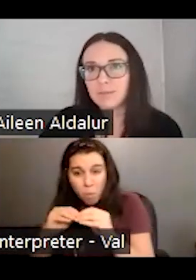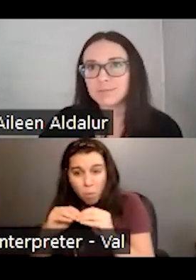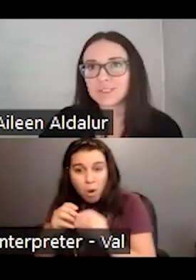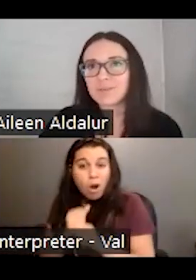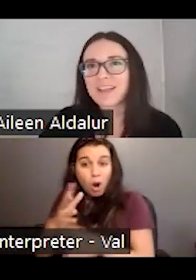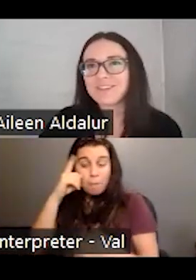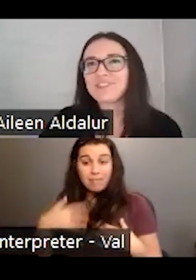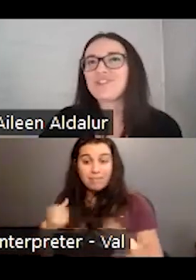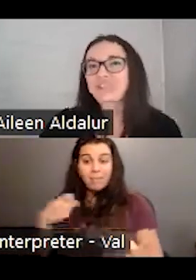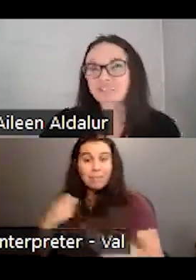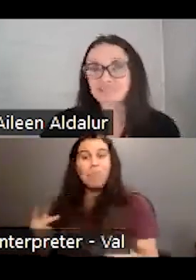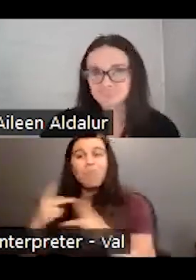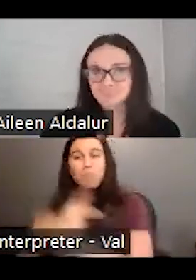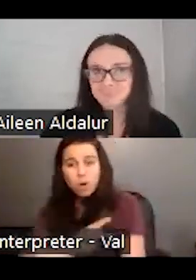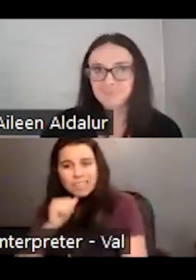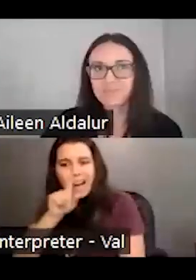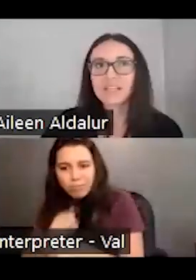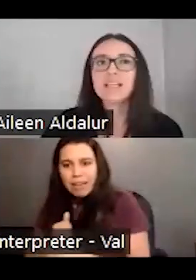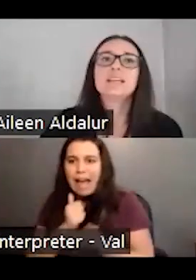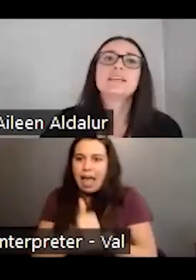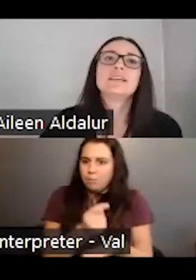health problems rather than treating them.